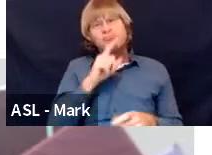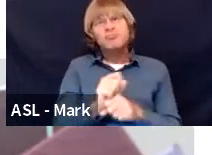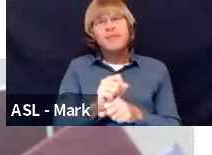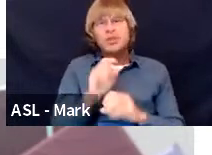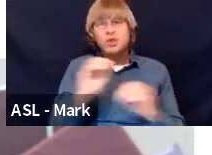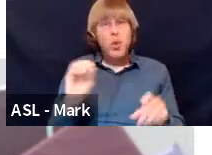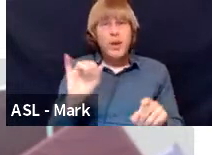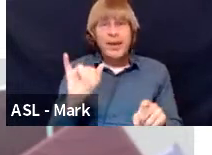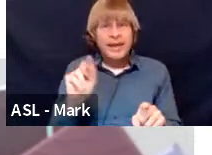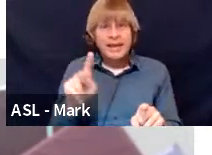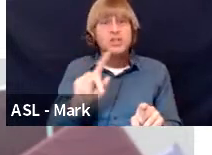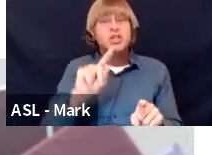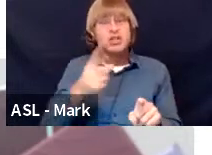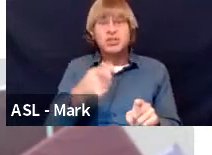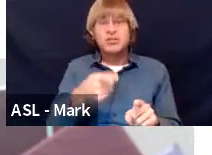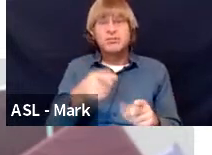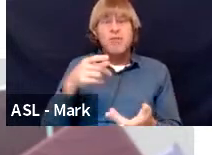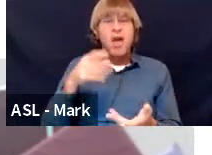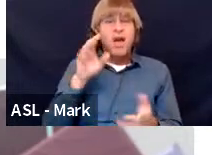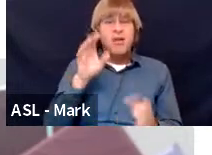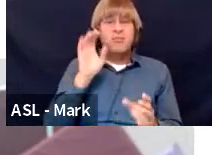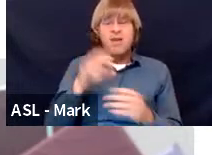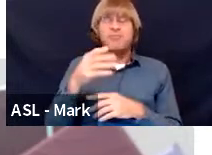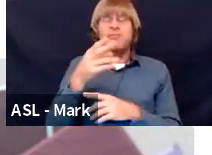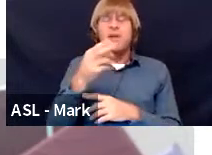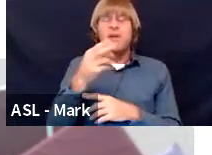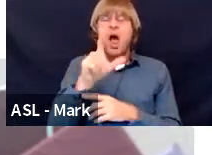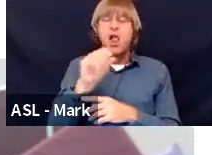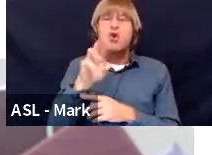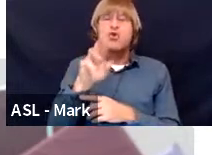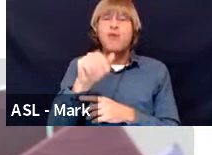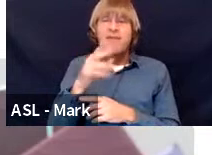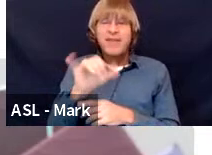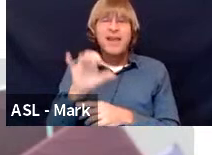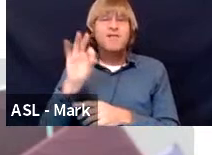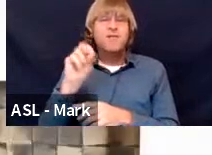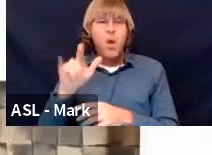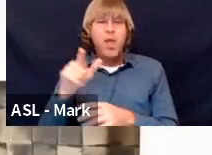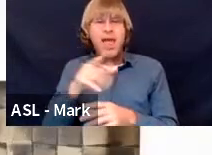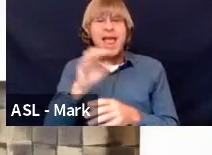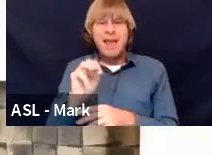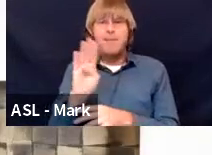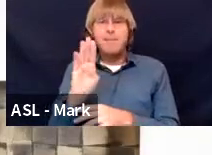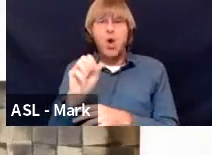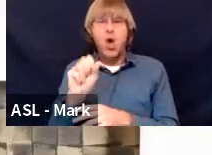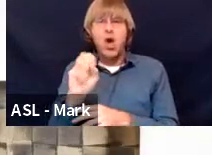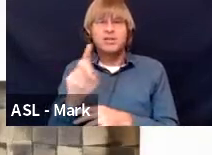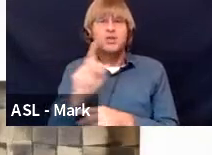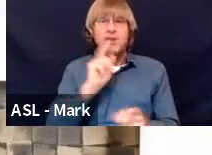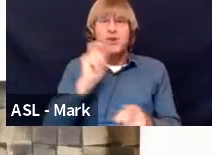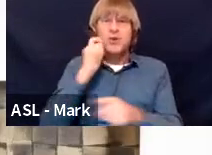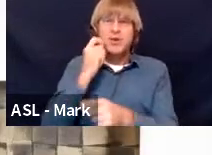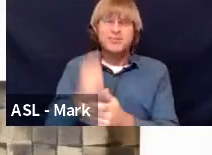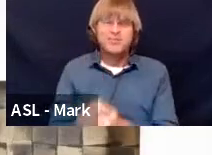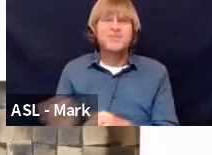no ink. It's just holographic foil and a blind emboss. We got some really cool results doing that. Here's another example. It's